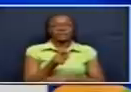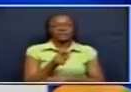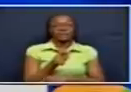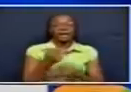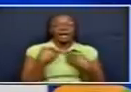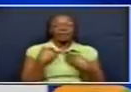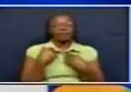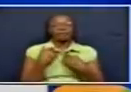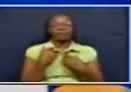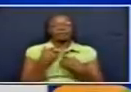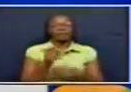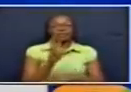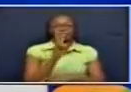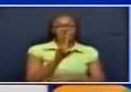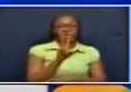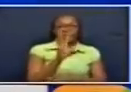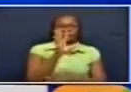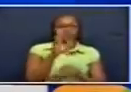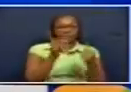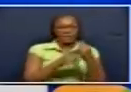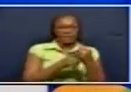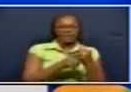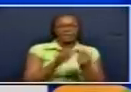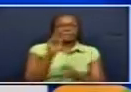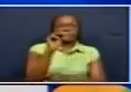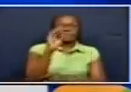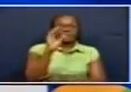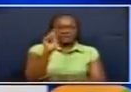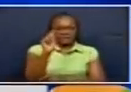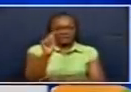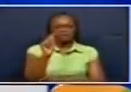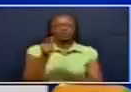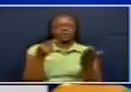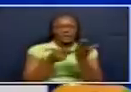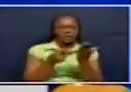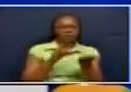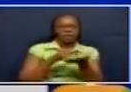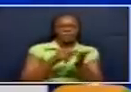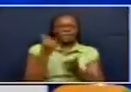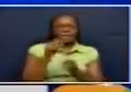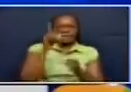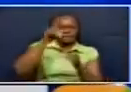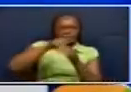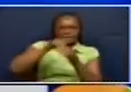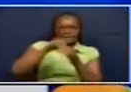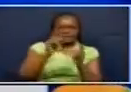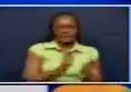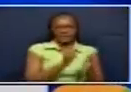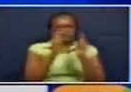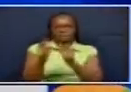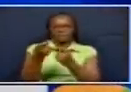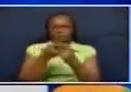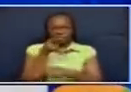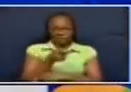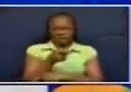keys, 256-bit encryption technology. So any data that is going to be transmitted from this device to the